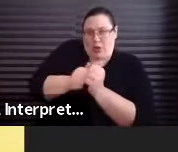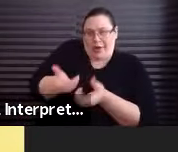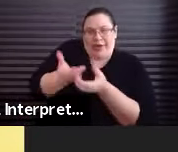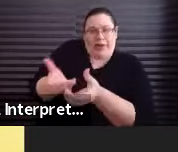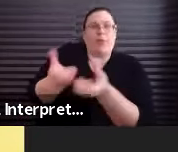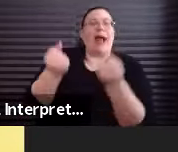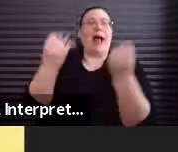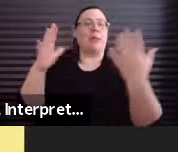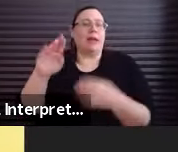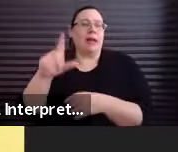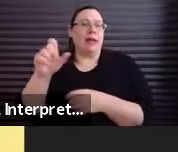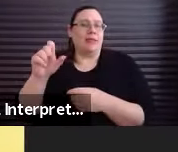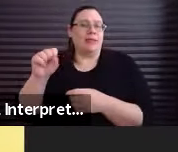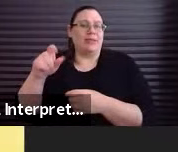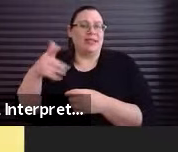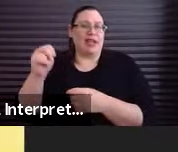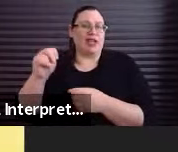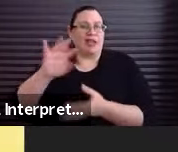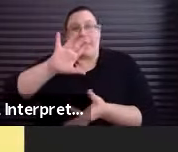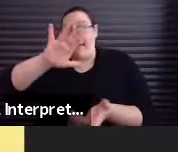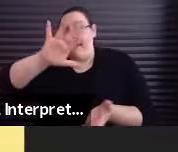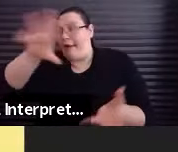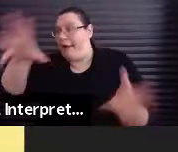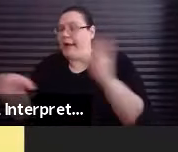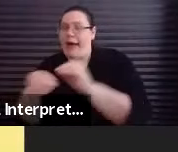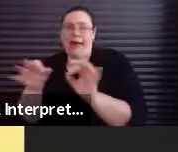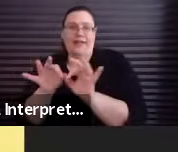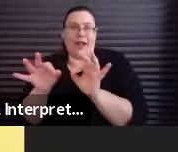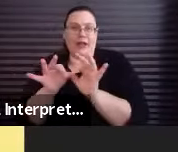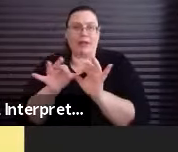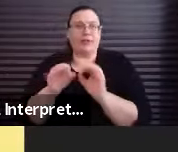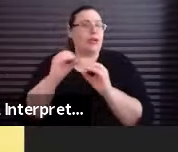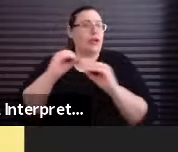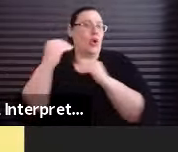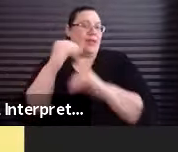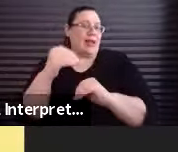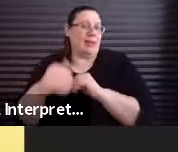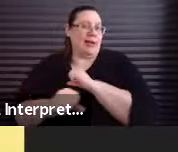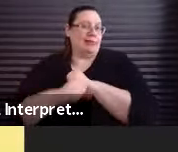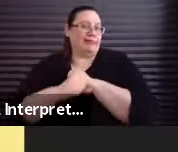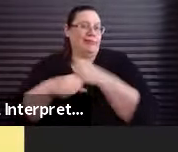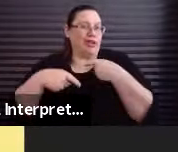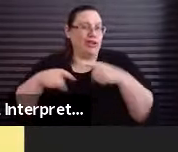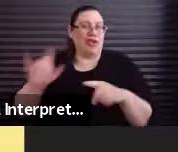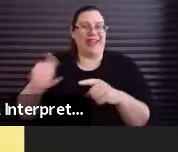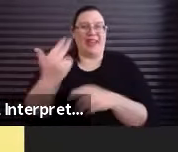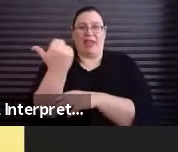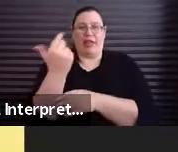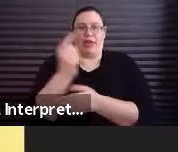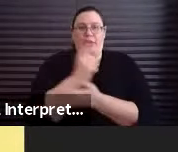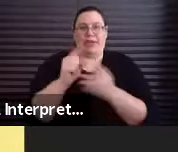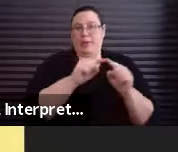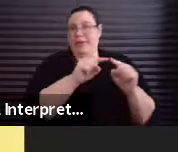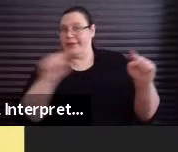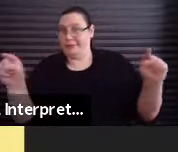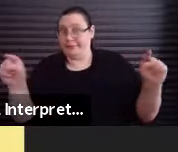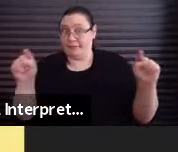They add together all those values. It's unlimited airings during that 13 weeks. And